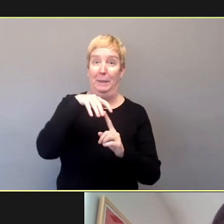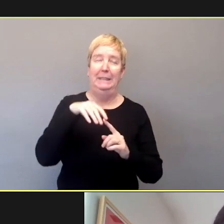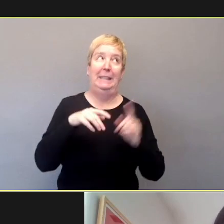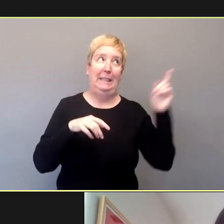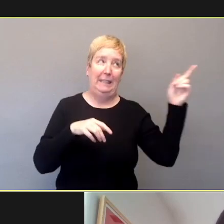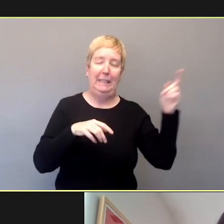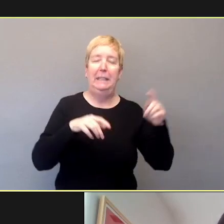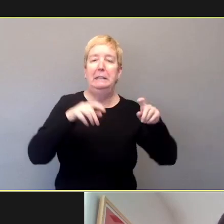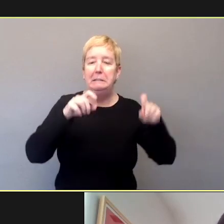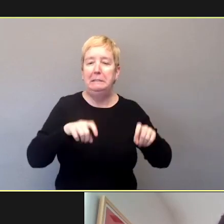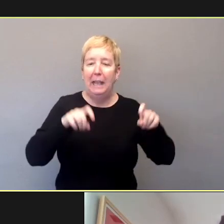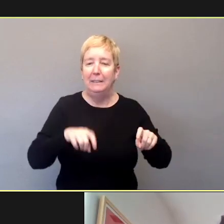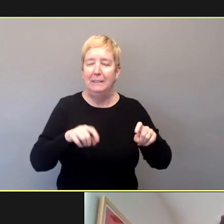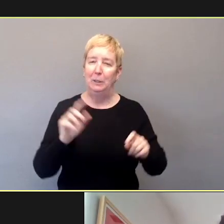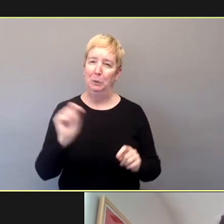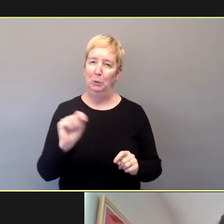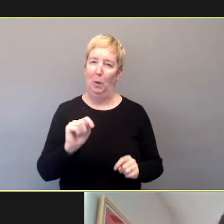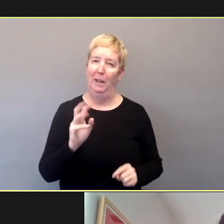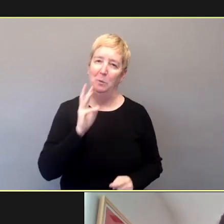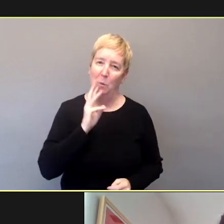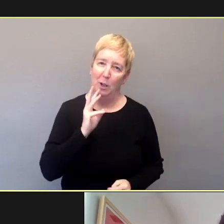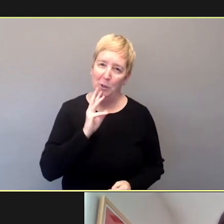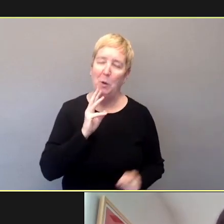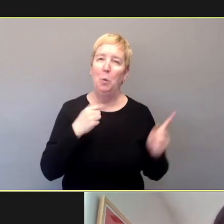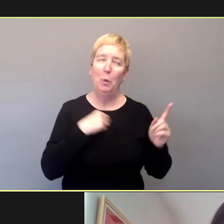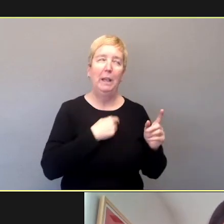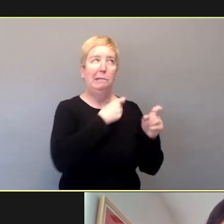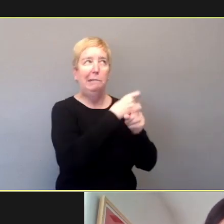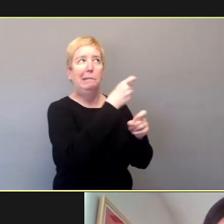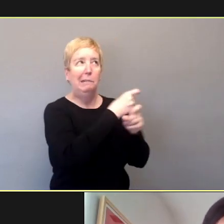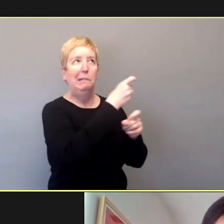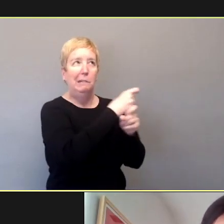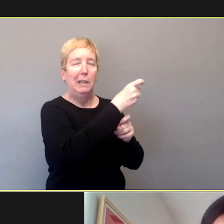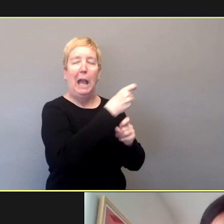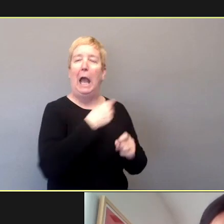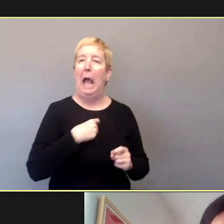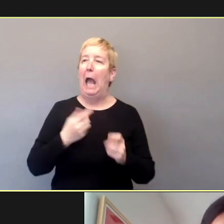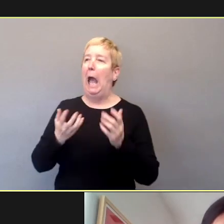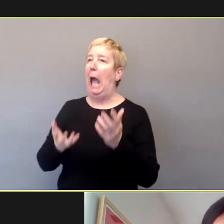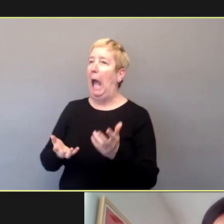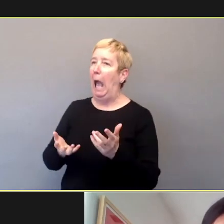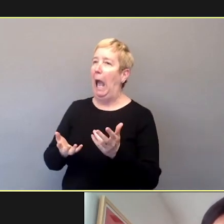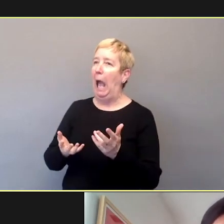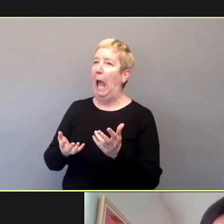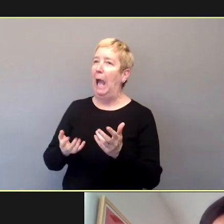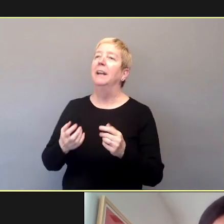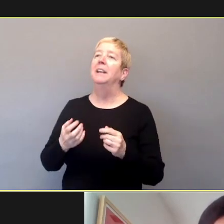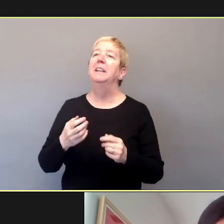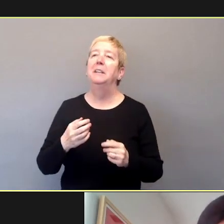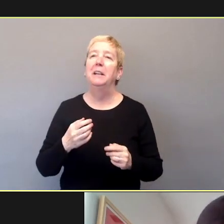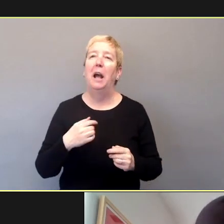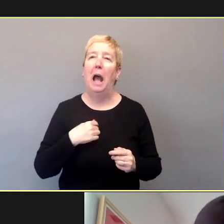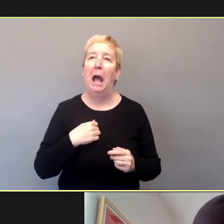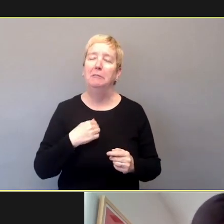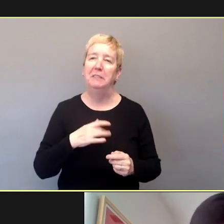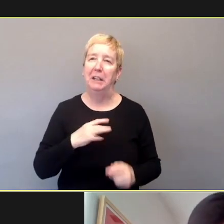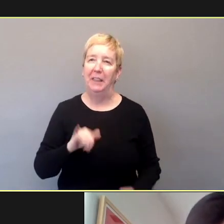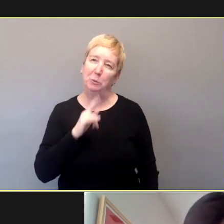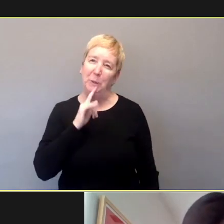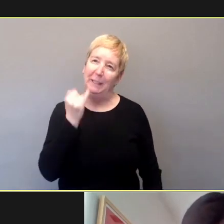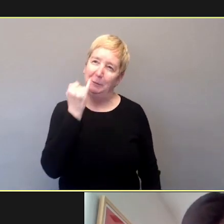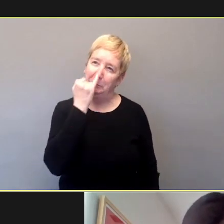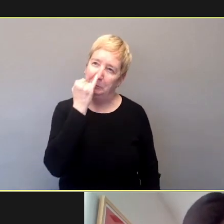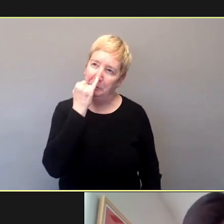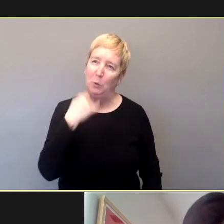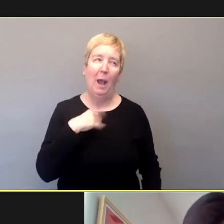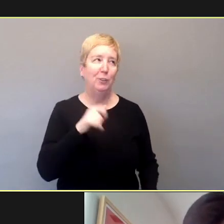wastewater. None of them probably that they're not necessarily off color. They're just more adolescent. And I probably should rise